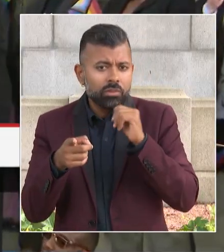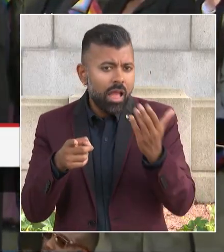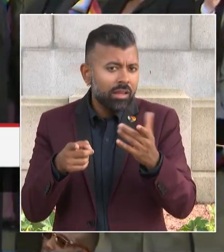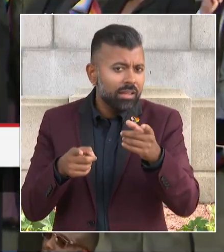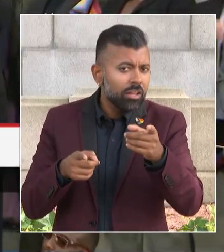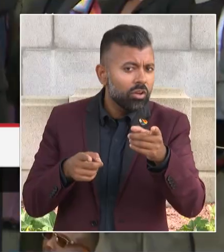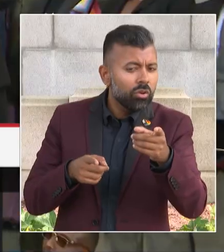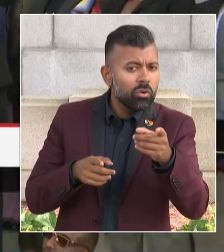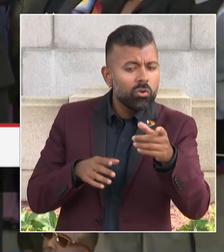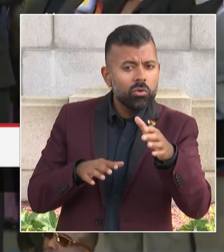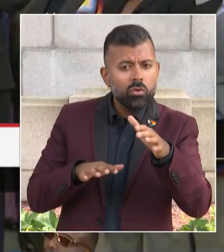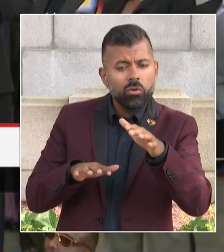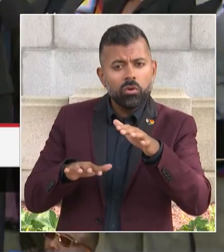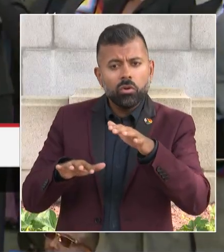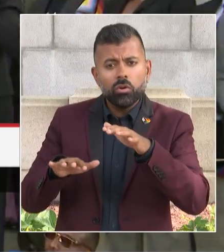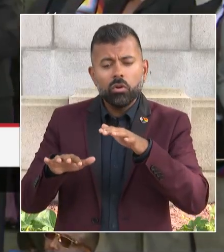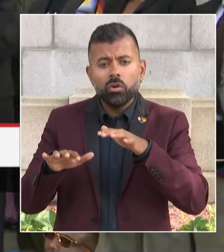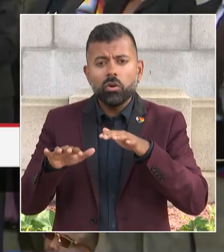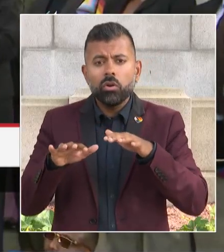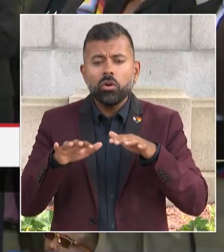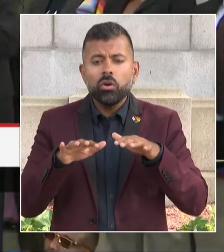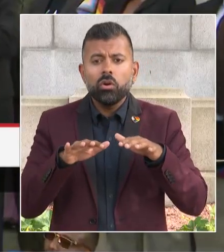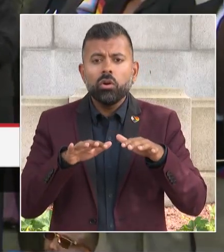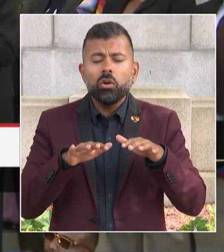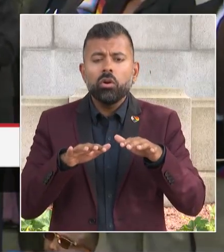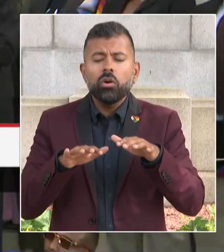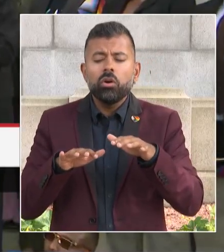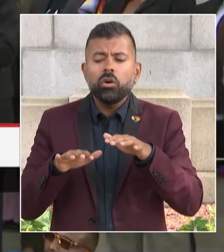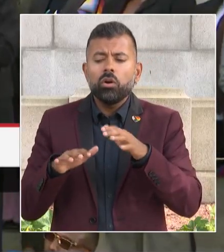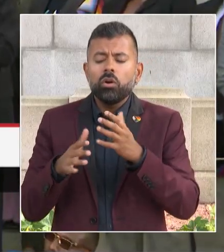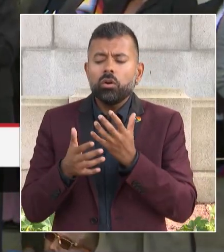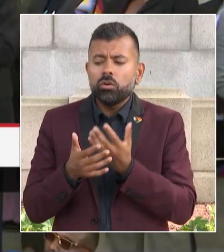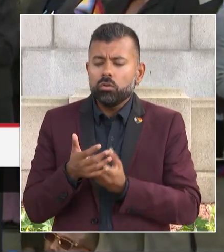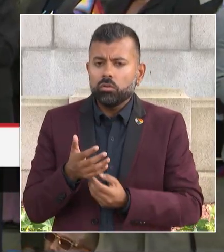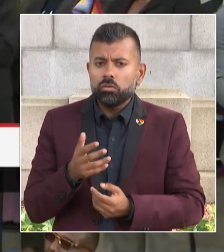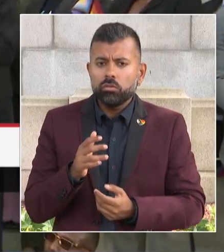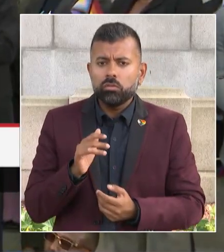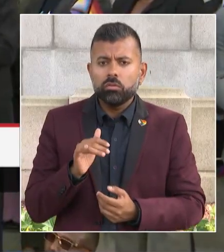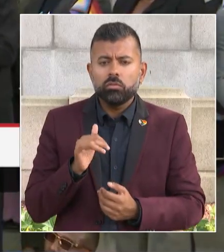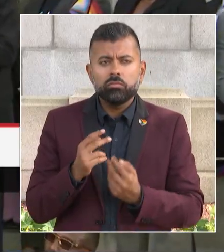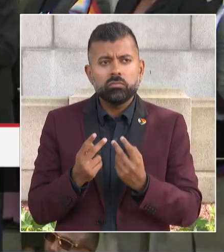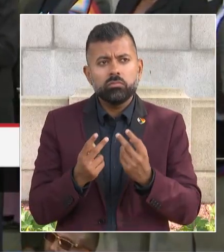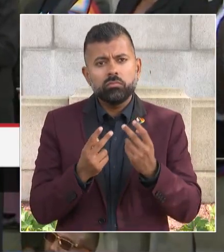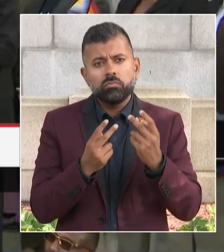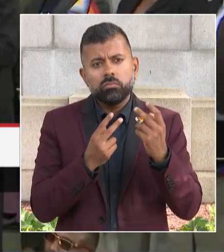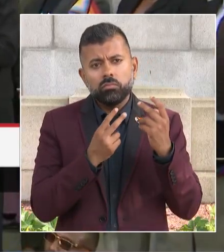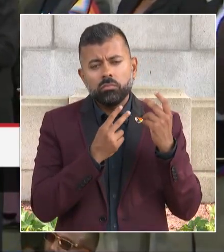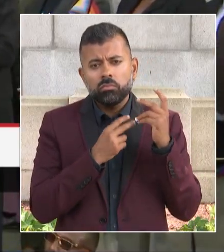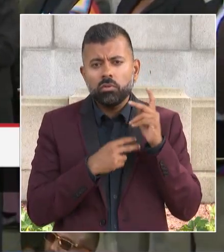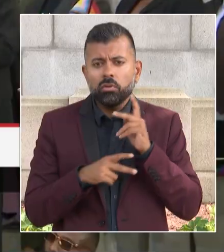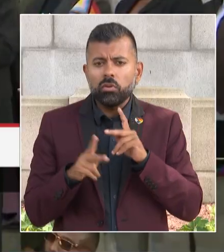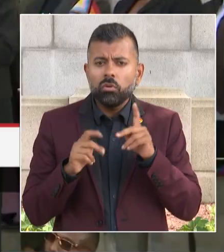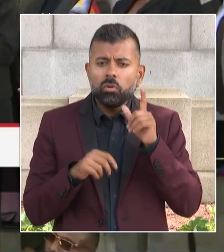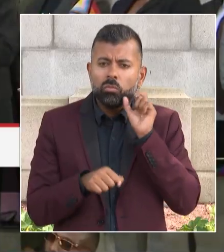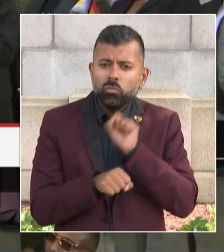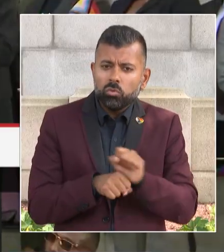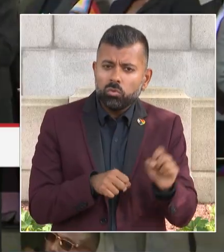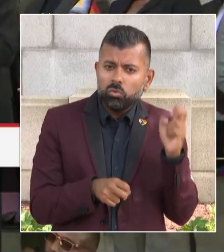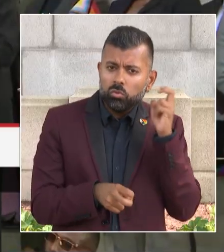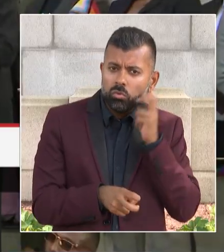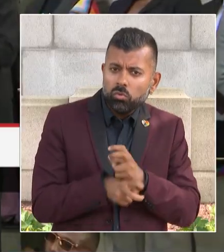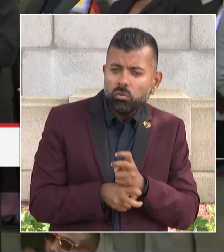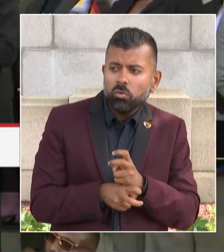so hard, not just to bring pride to our community, but to ensure safe housing, supporting